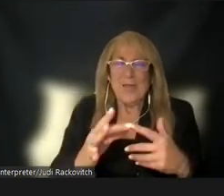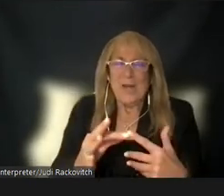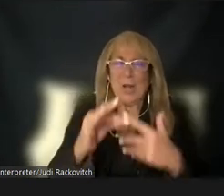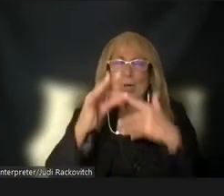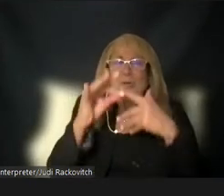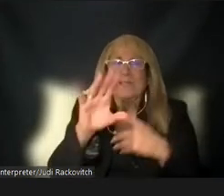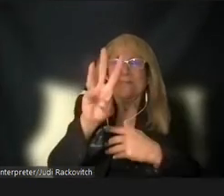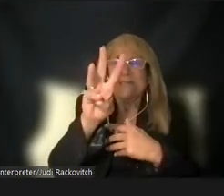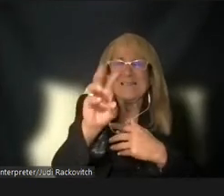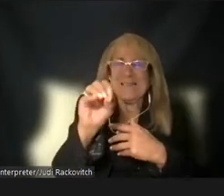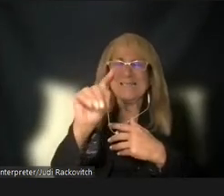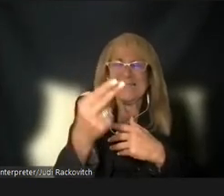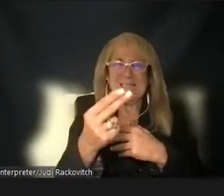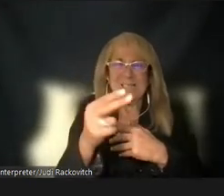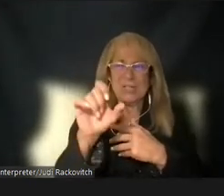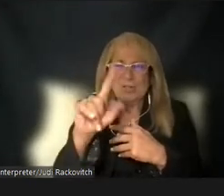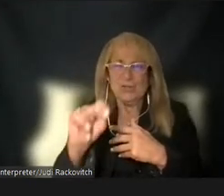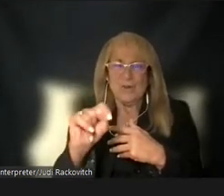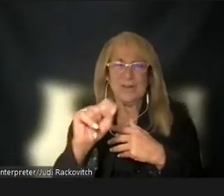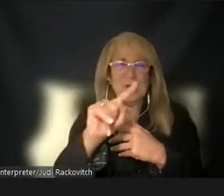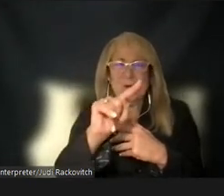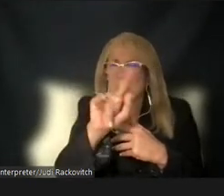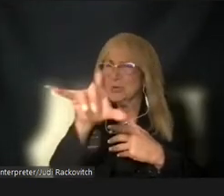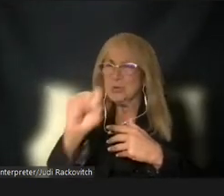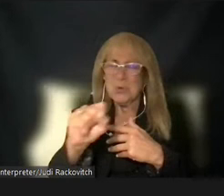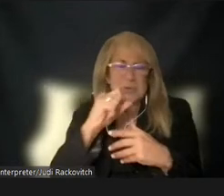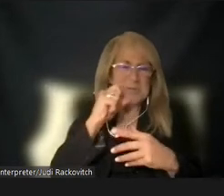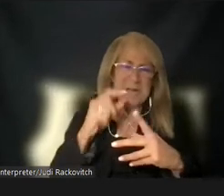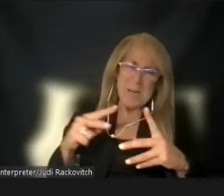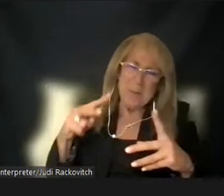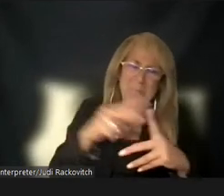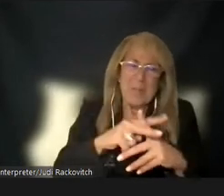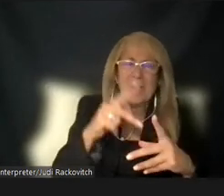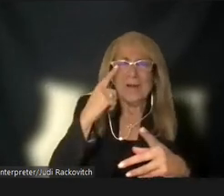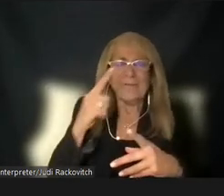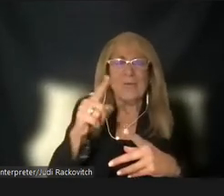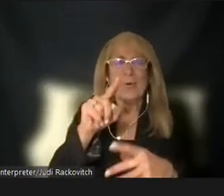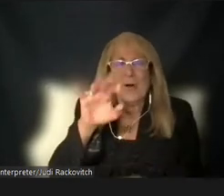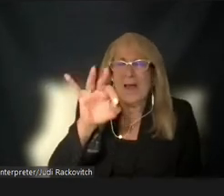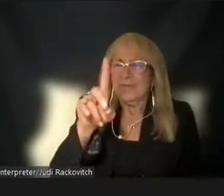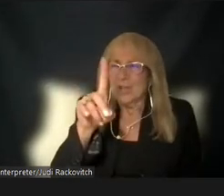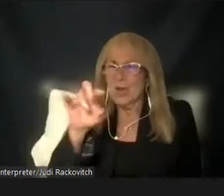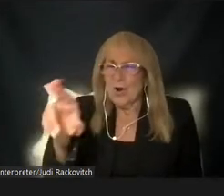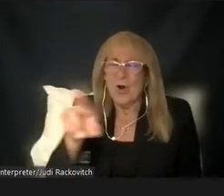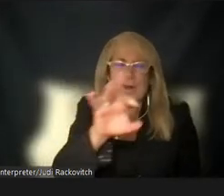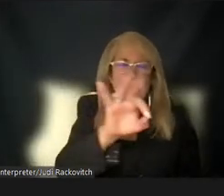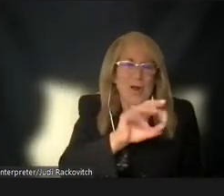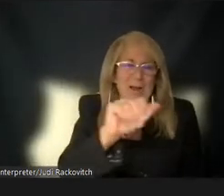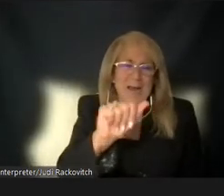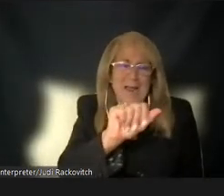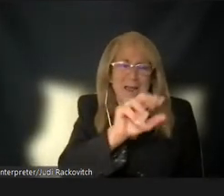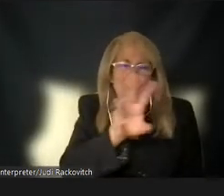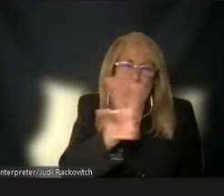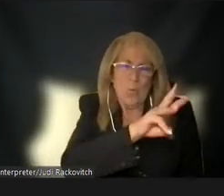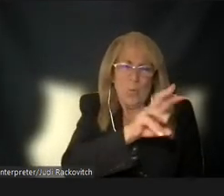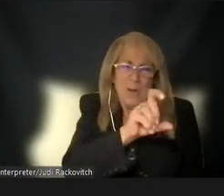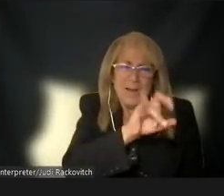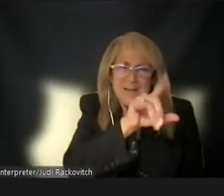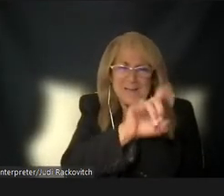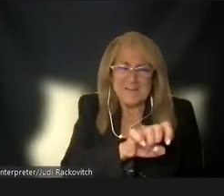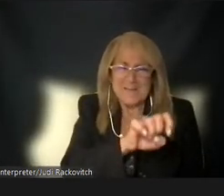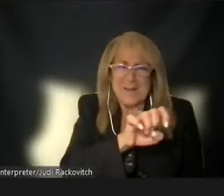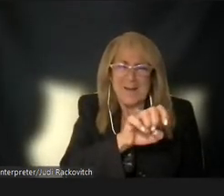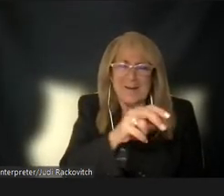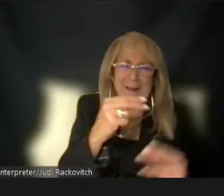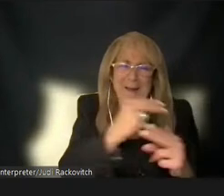Street. Tolls would not apply to vehicles that are solely using the FDR Drive, Route 9A West Side Highway, including connections to the fuel-carry tunnel,